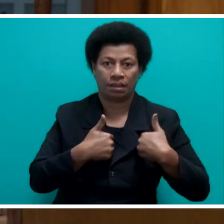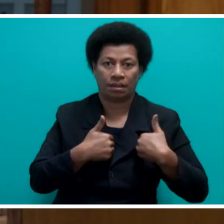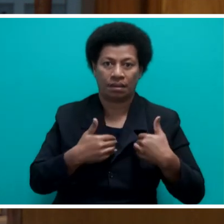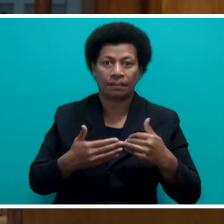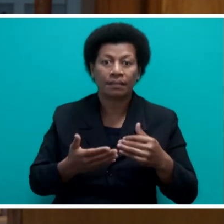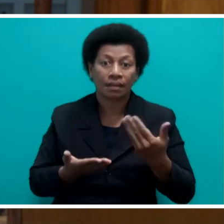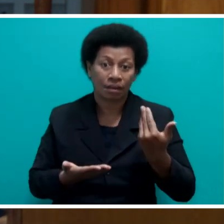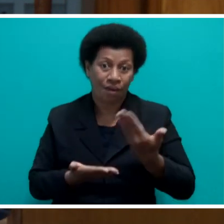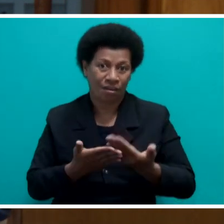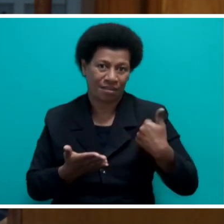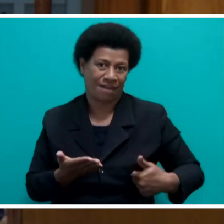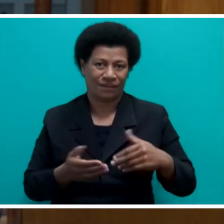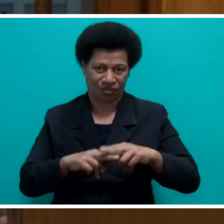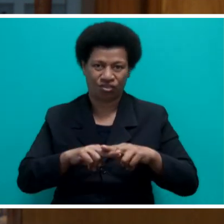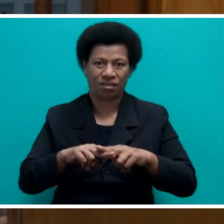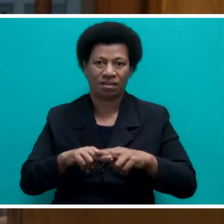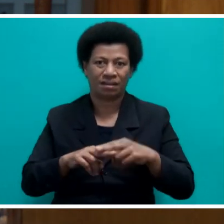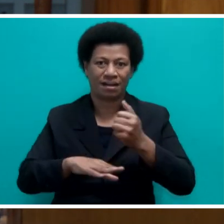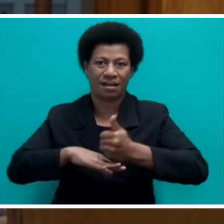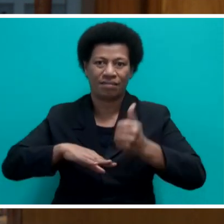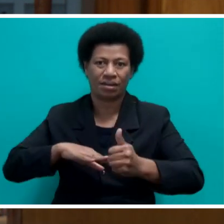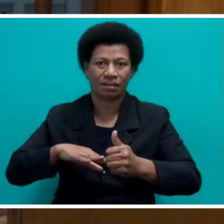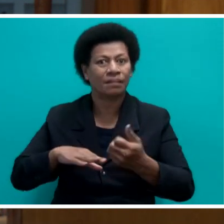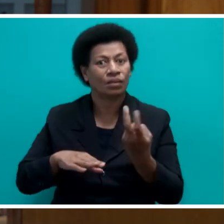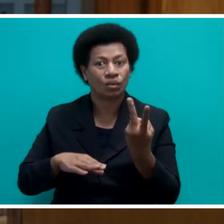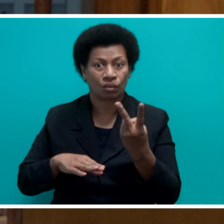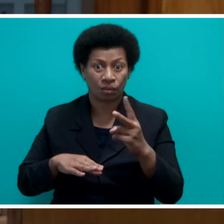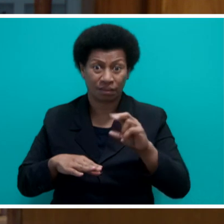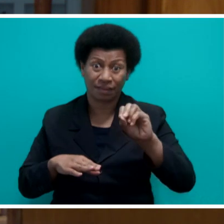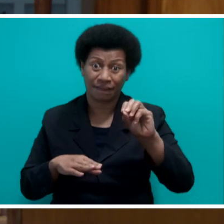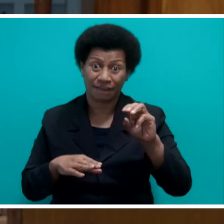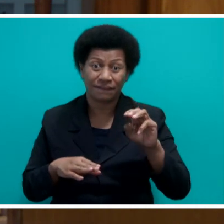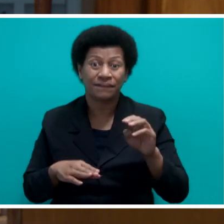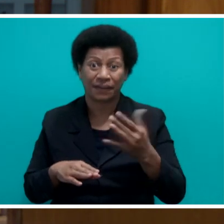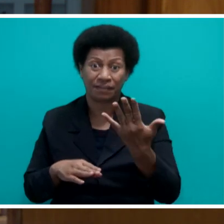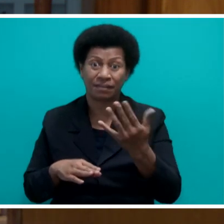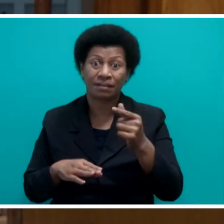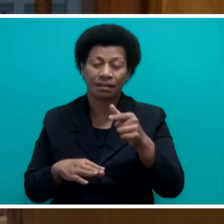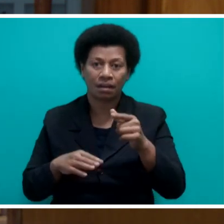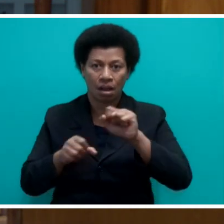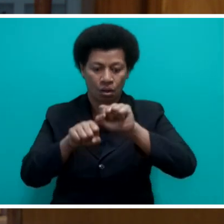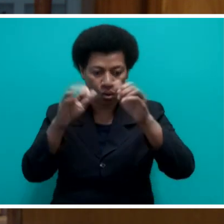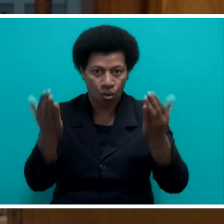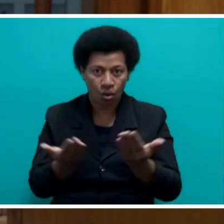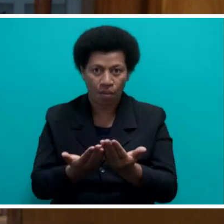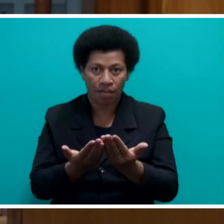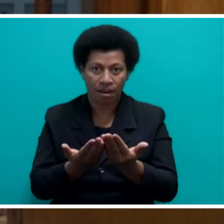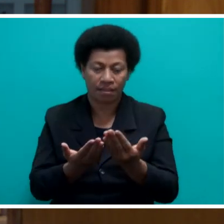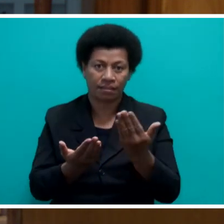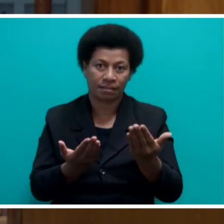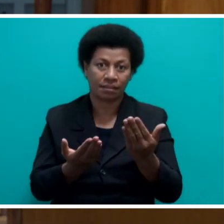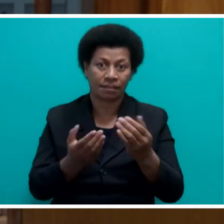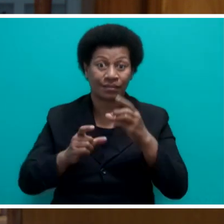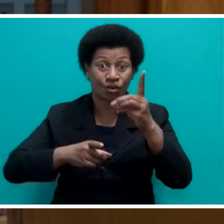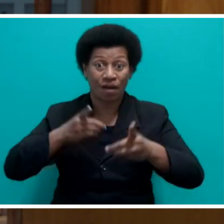Fiji government to host the 25th Annual Global Development Conference in Fiji in November of this year, marking